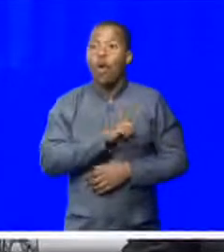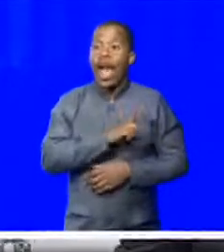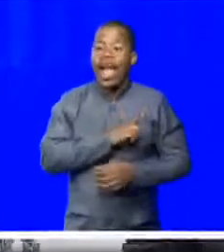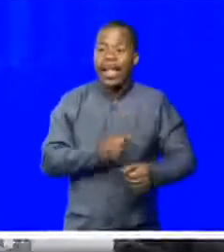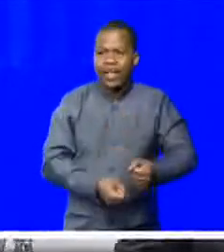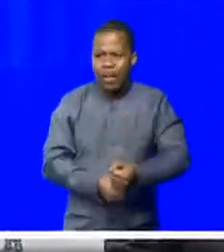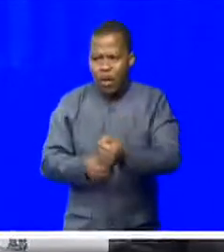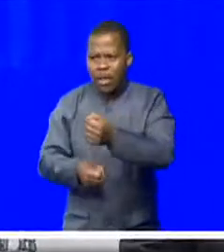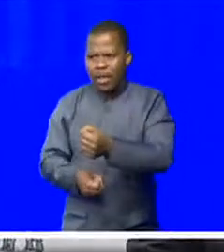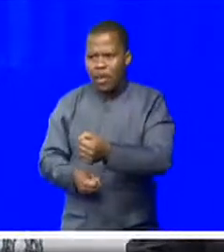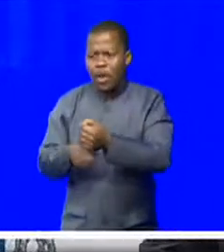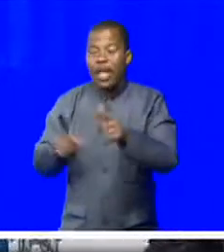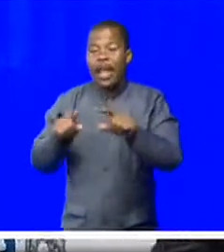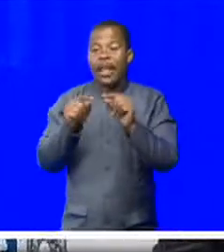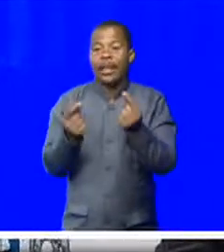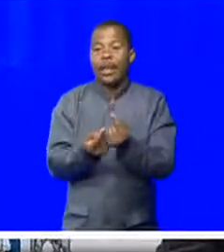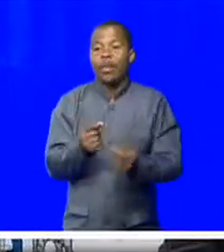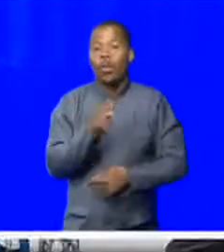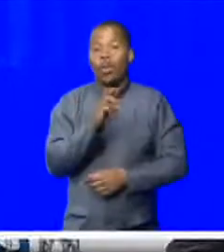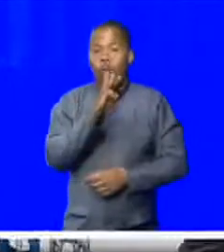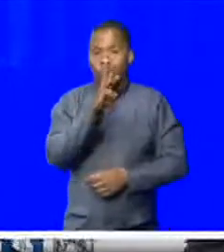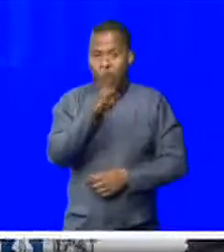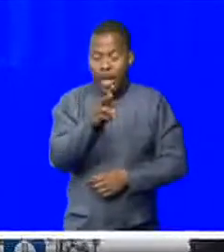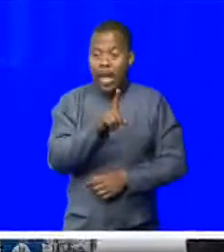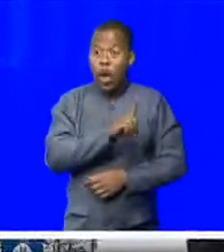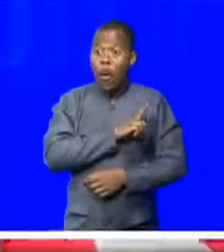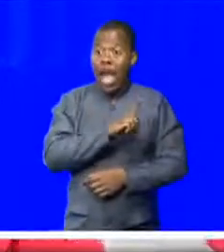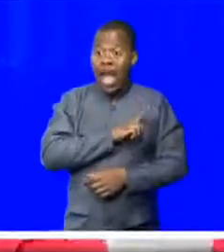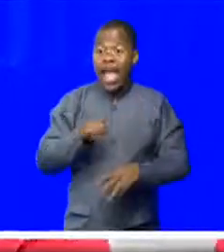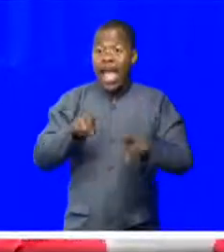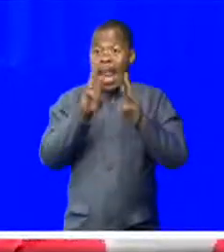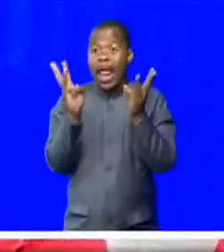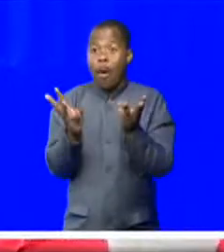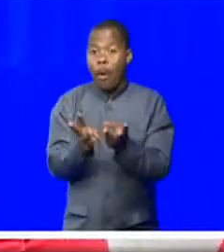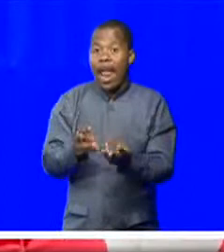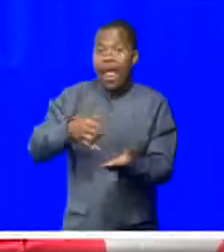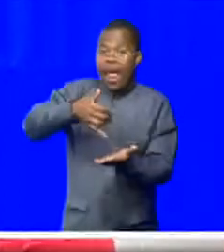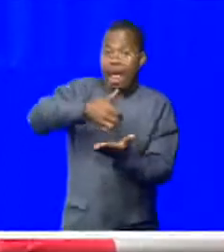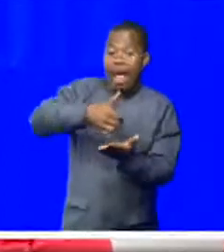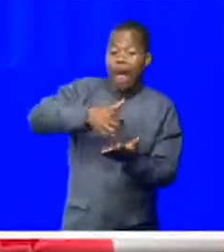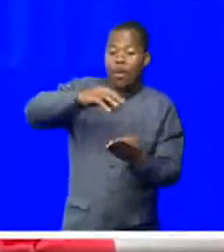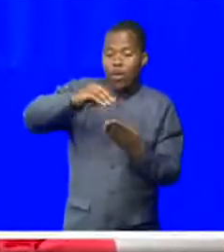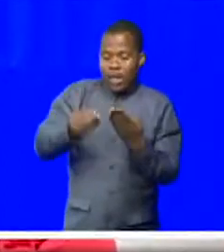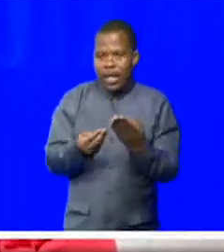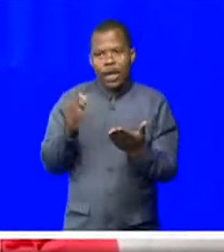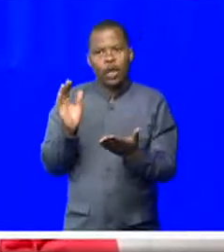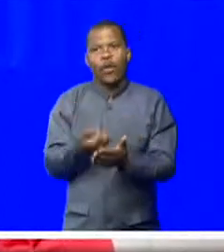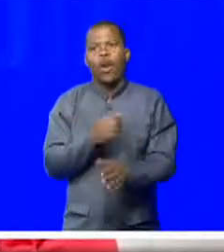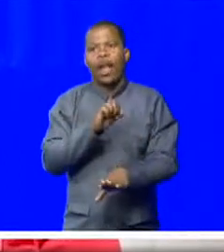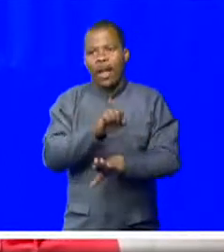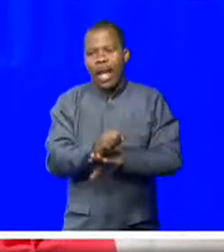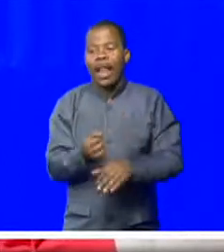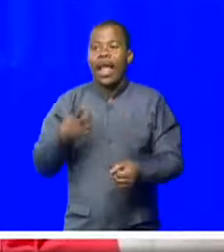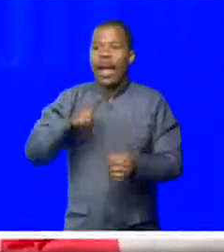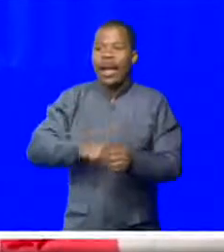to support you as a team so that you can take part at these crucial qualifiers. We're